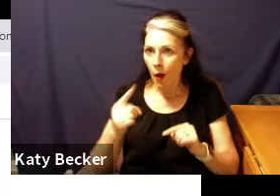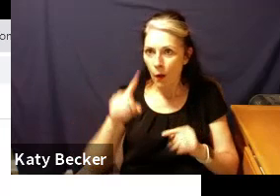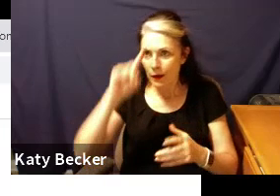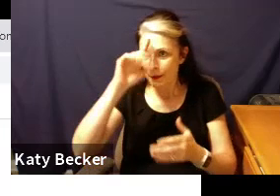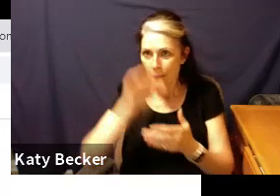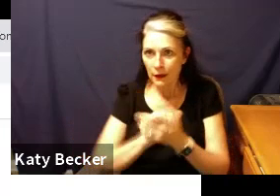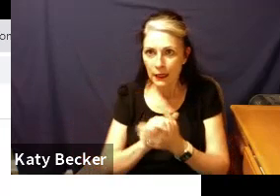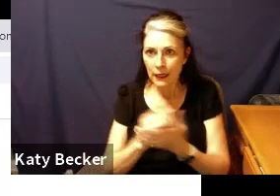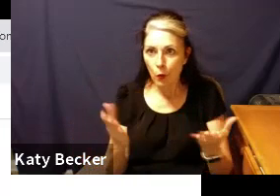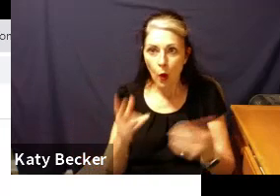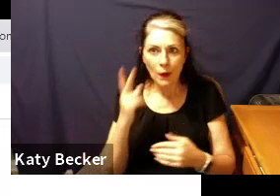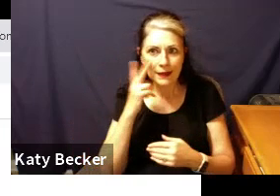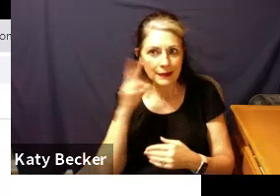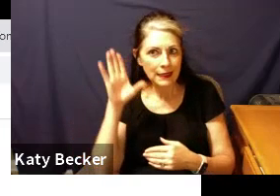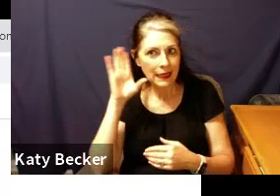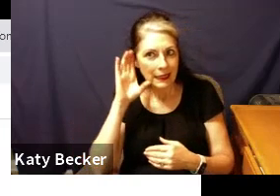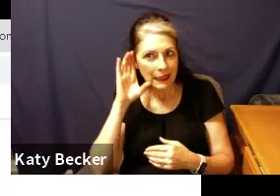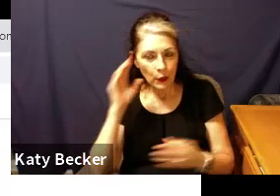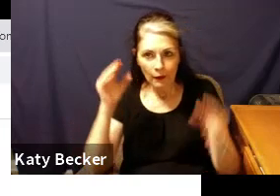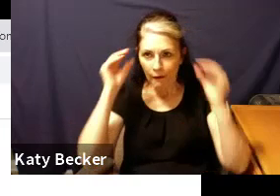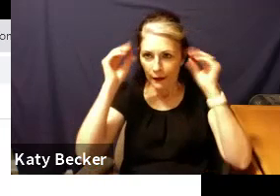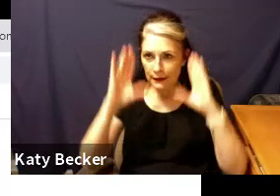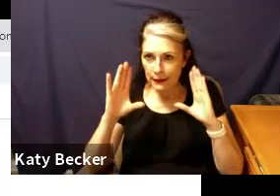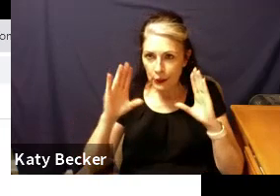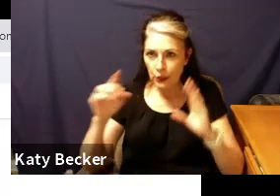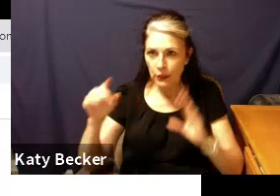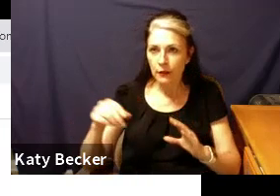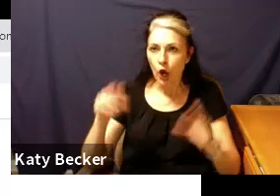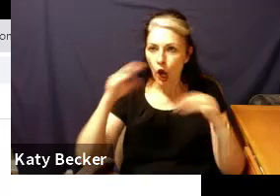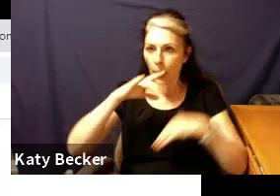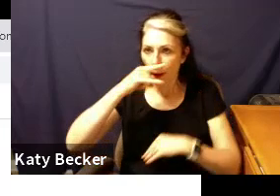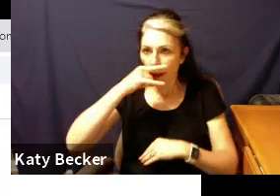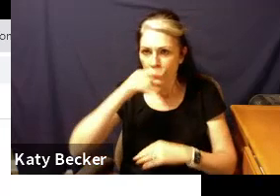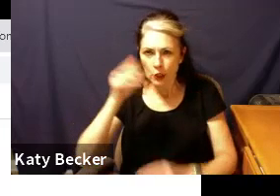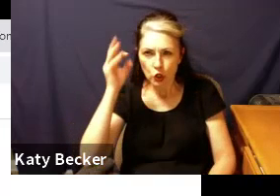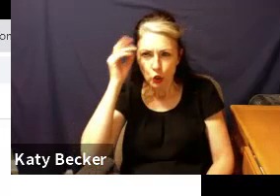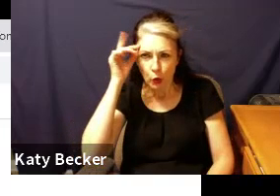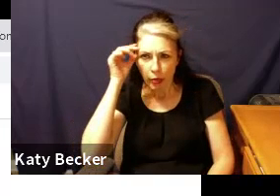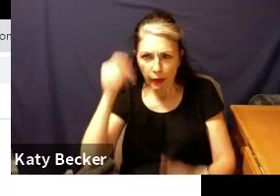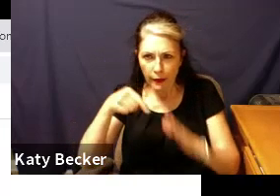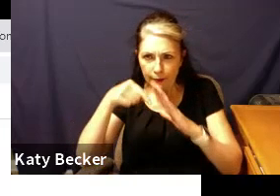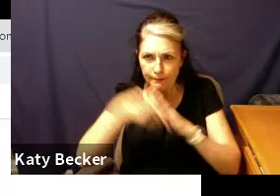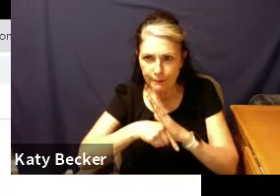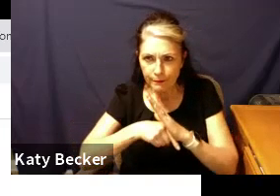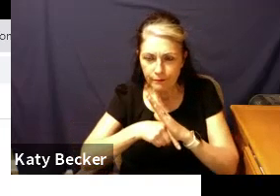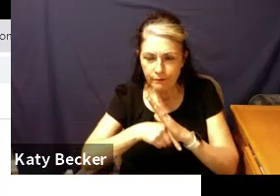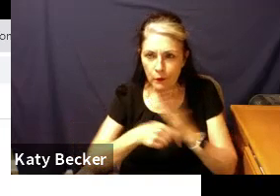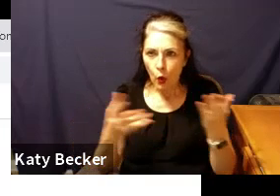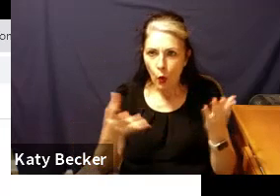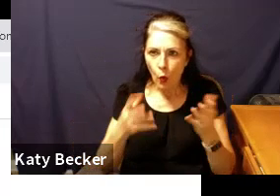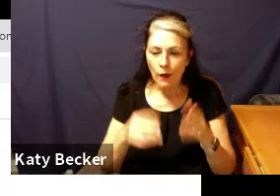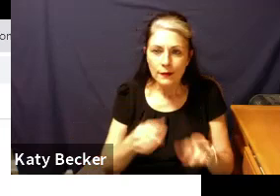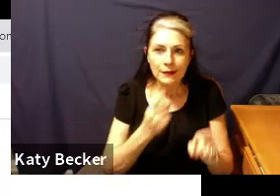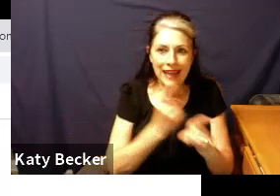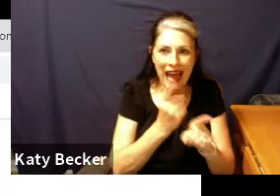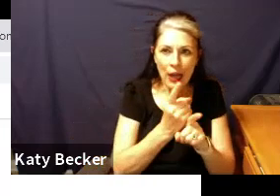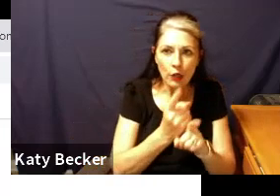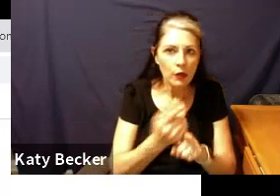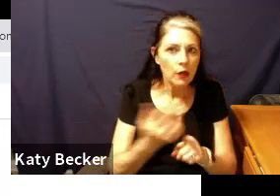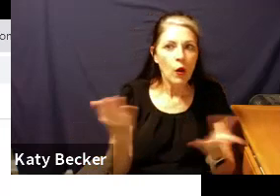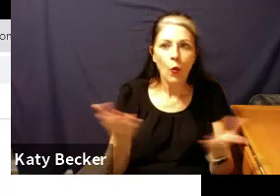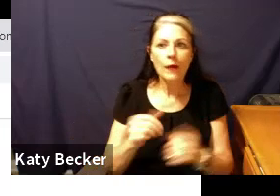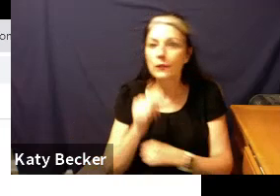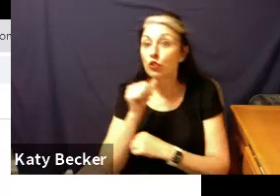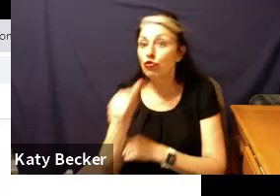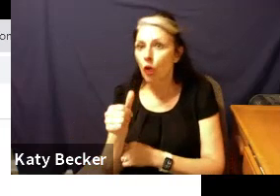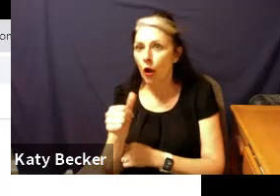and we hear. So it's teaching our kids how to think critically to help them determine which is accurate information and which isn't. We